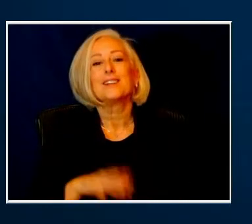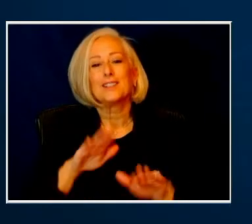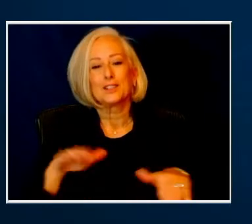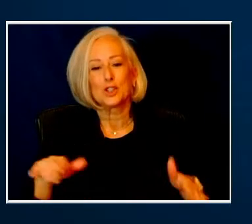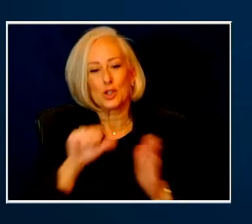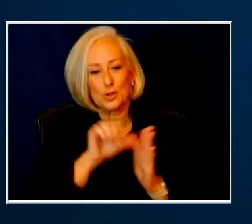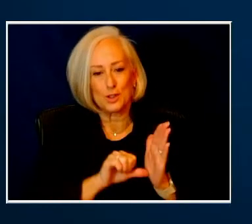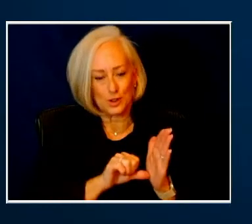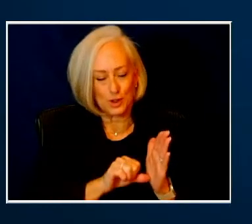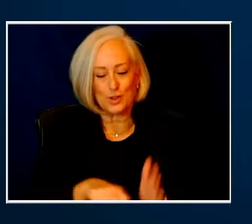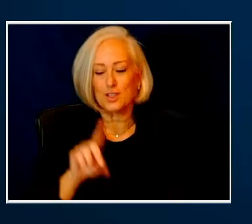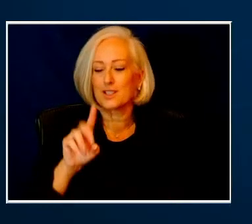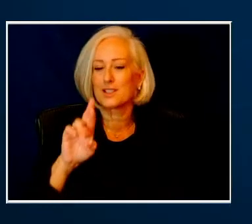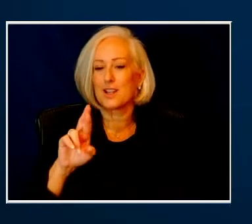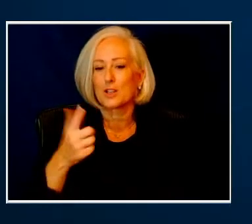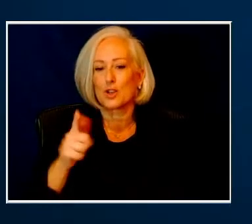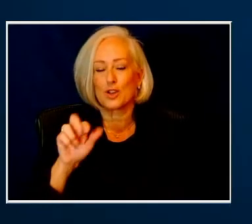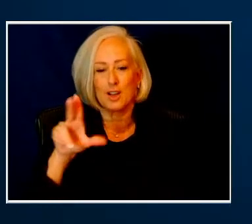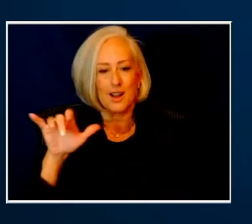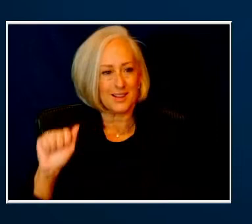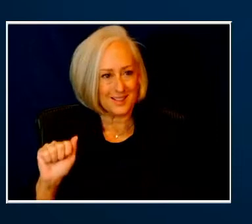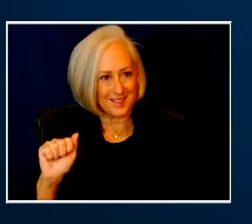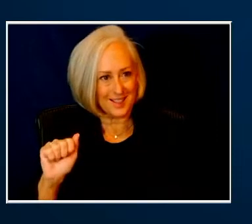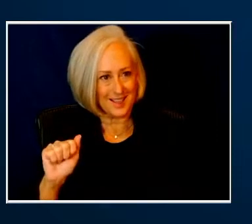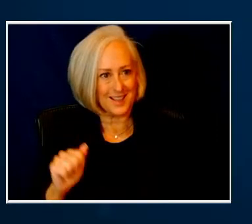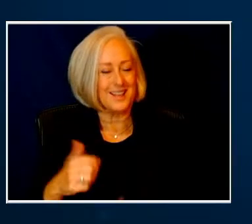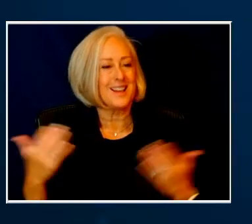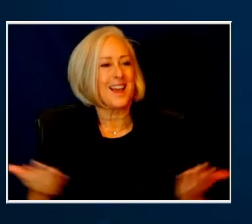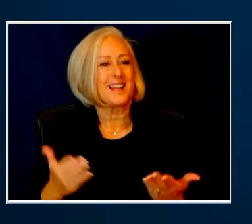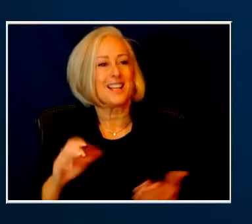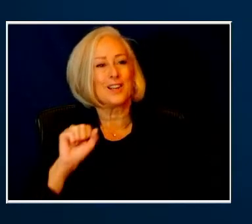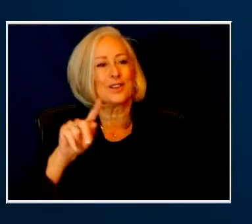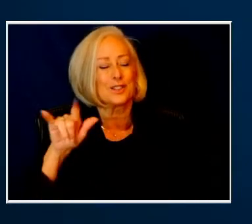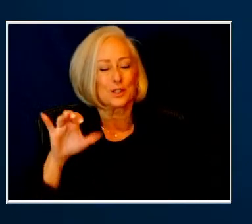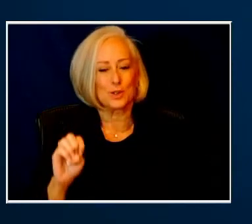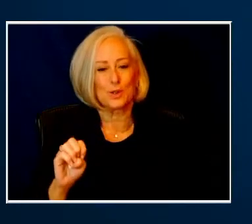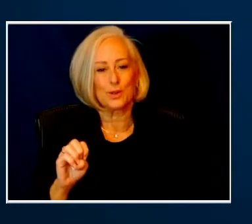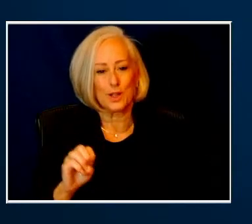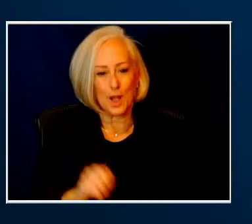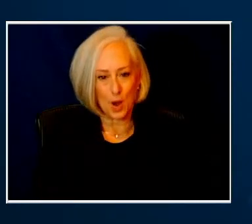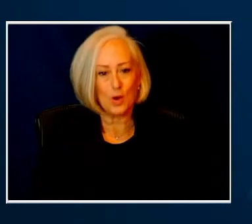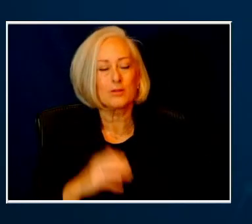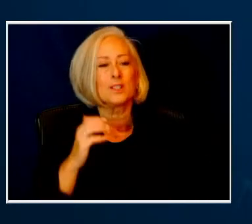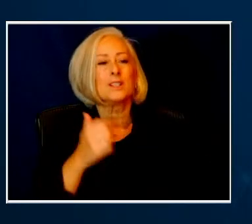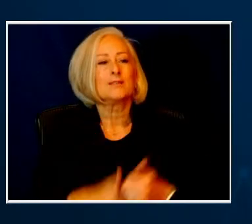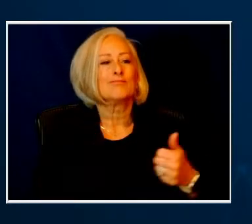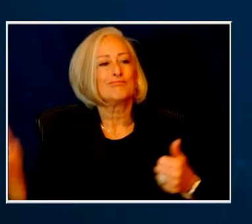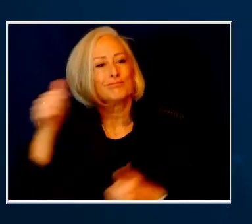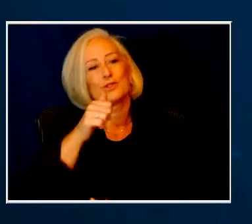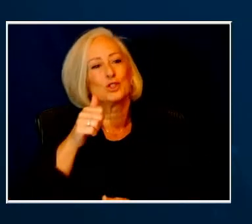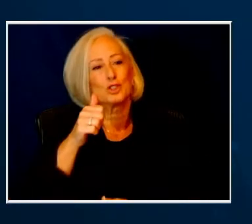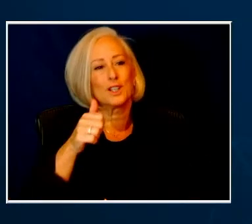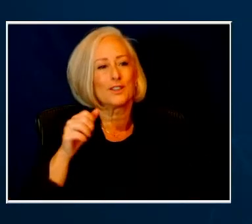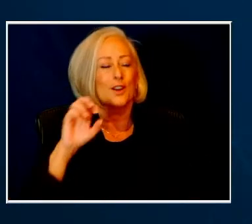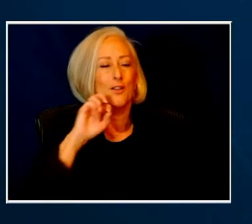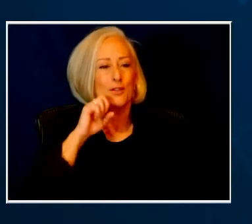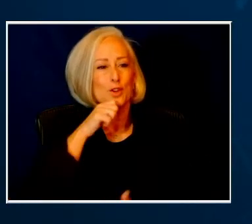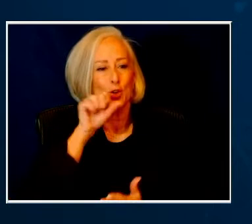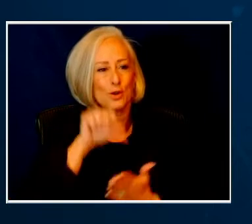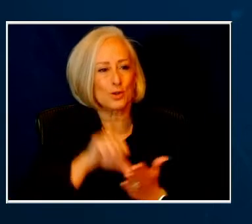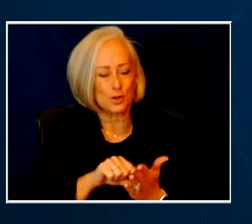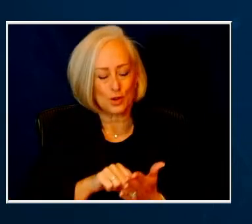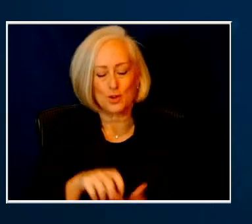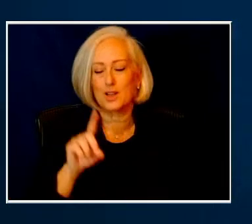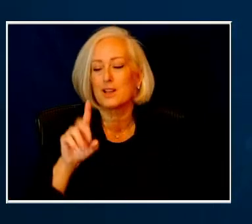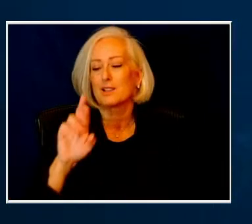here in studio with us is Clinical Service Chief of Neurosurgery, Dr. Paul Camarata. Good morning to you. Good morning, Jess. Good to see you. I know that